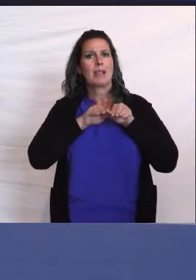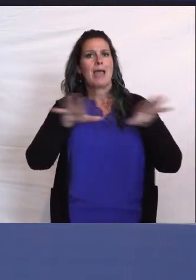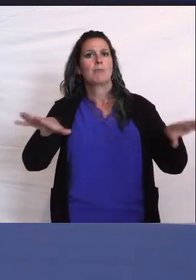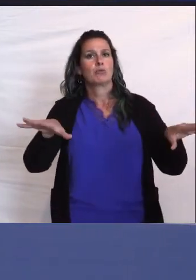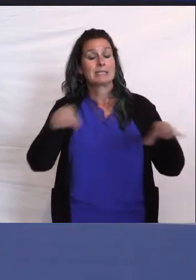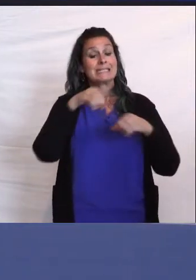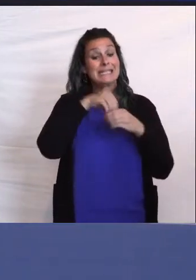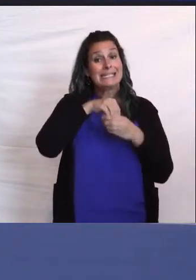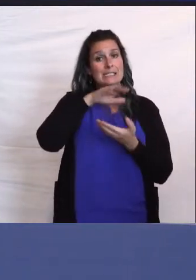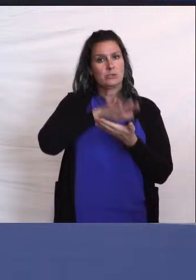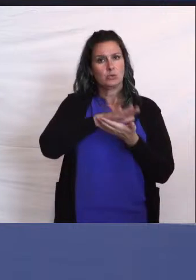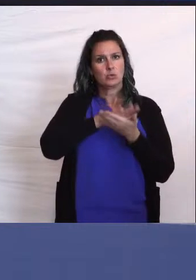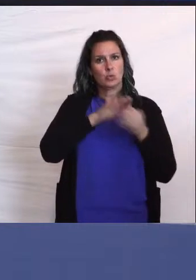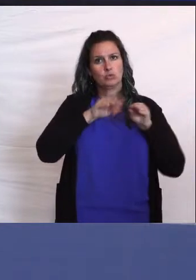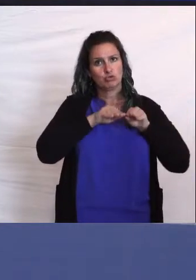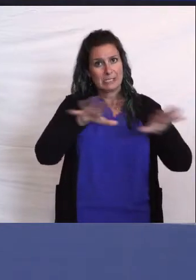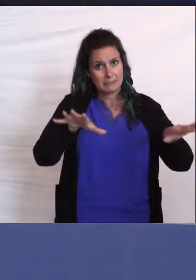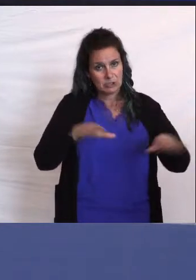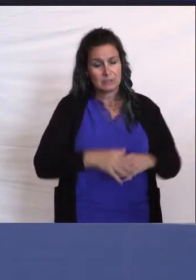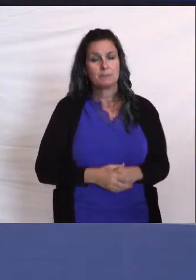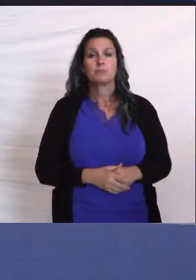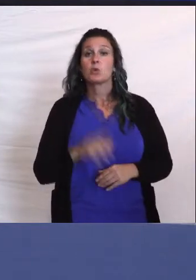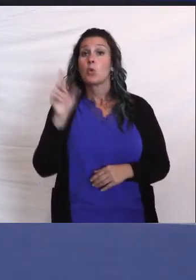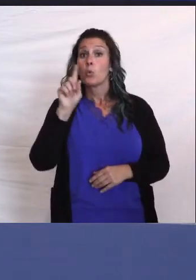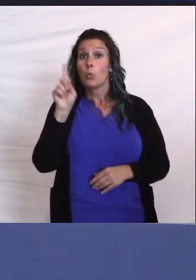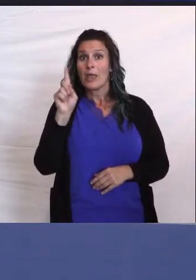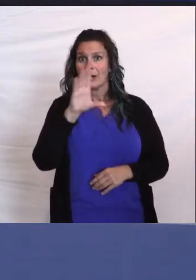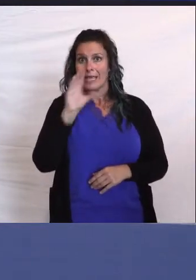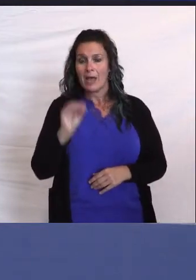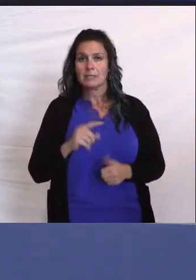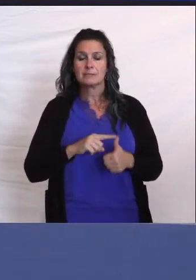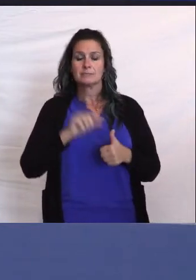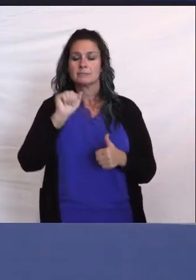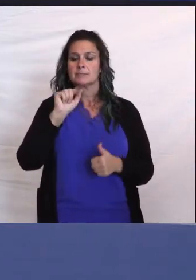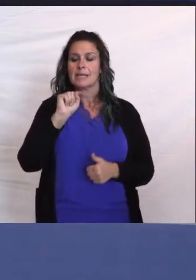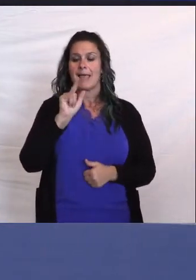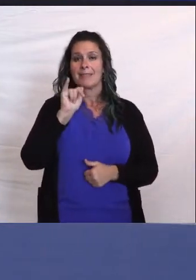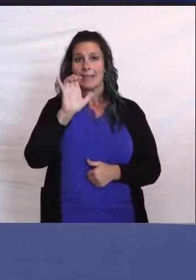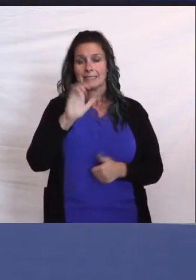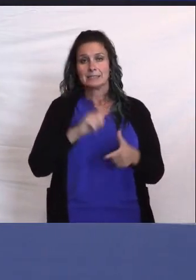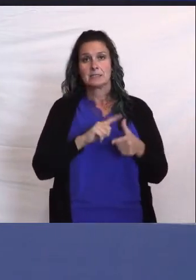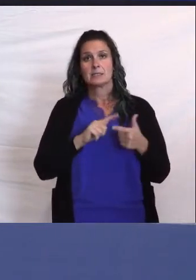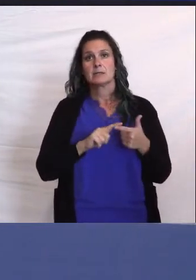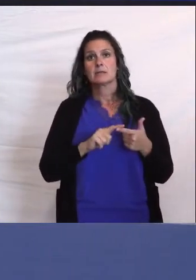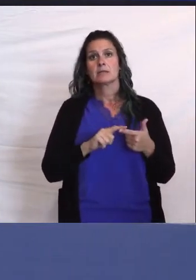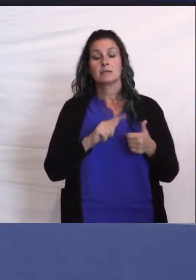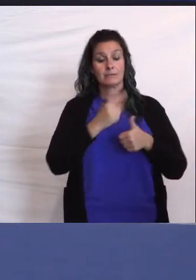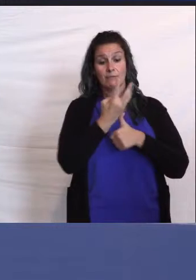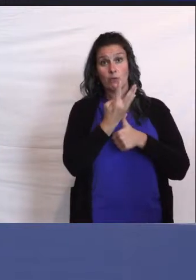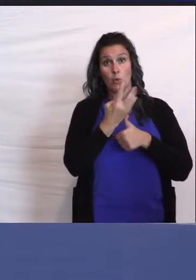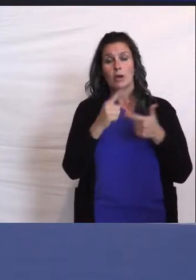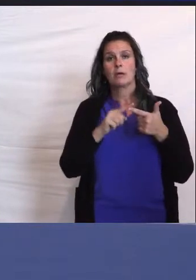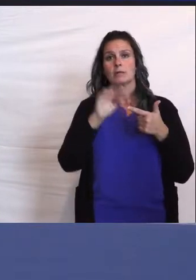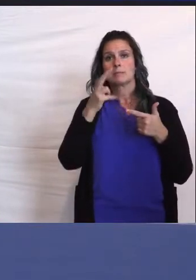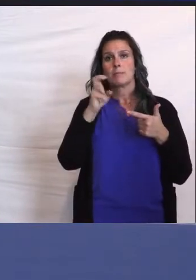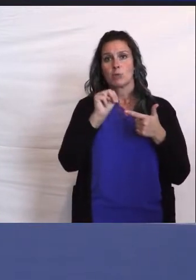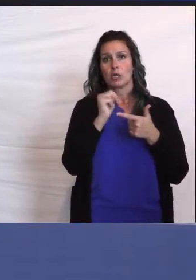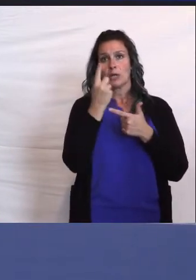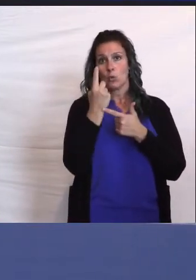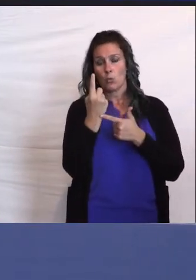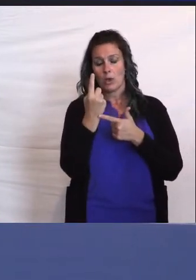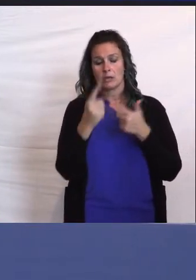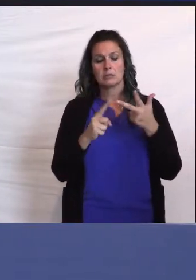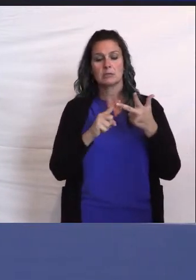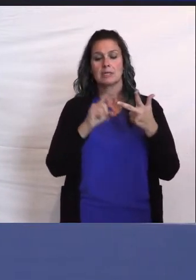to in-school transmission in the following counties: Atlantic, 4 outbreaks; Bergen, 1;